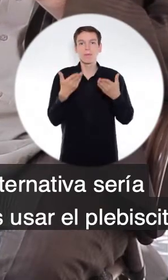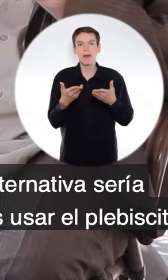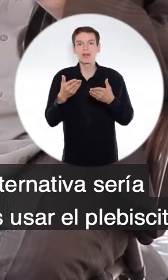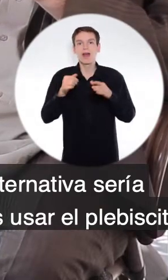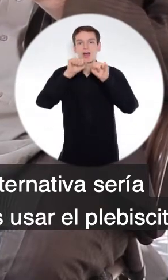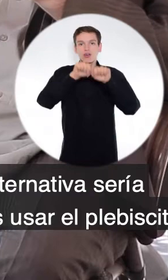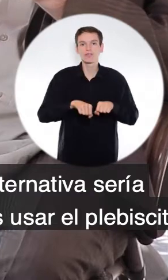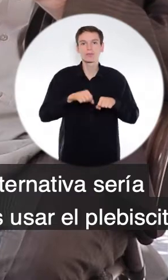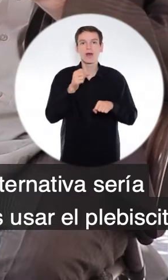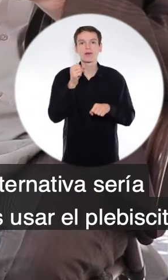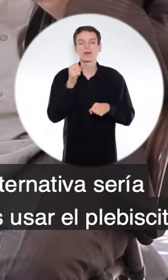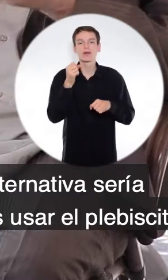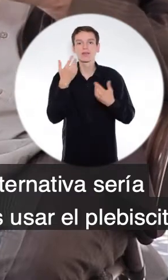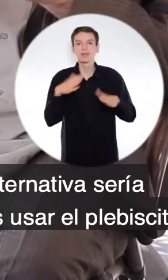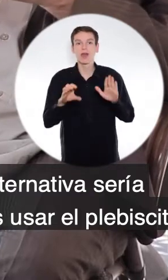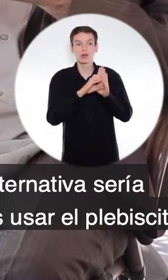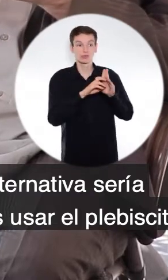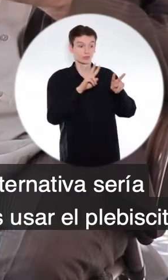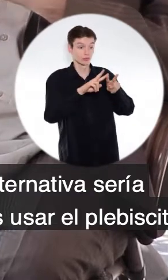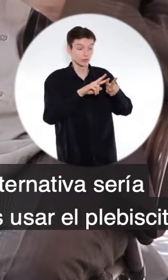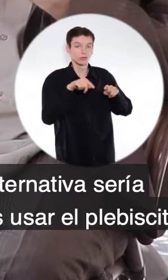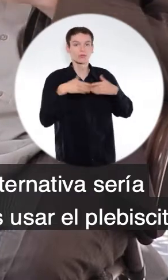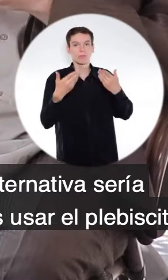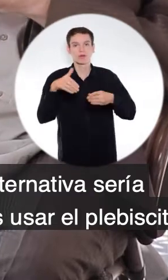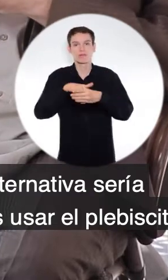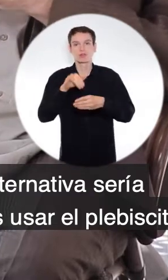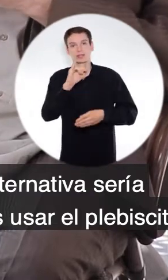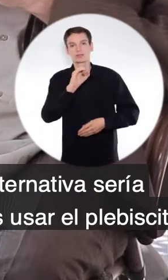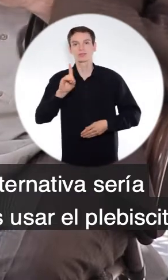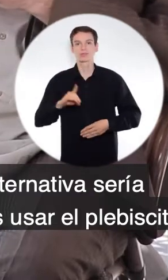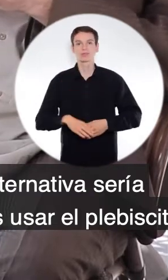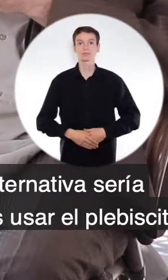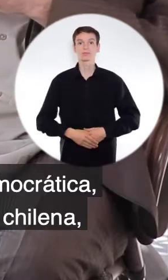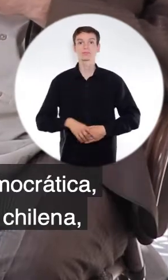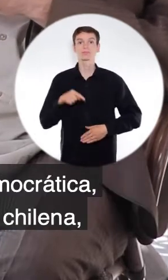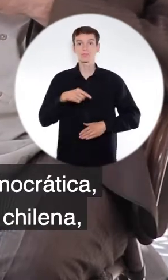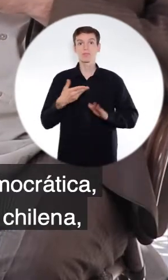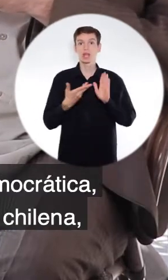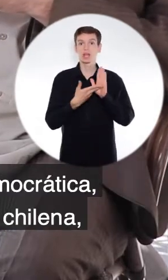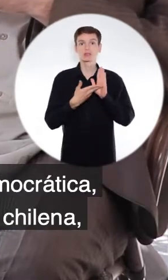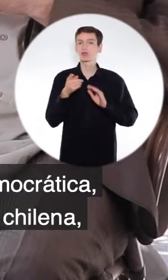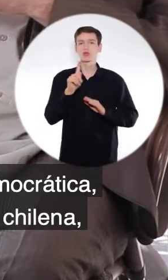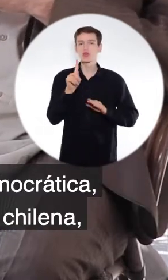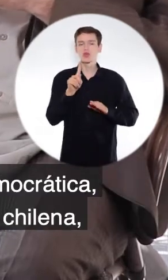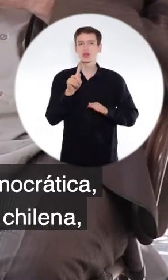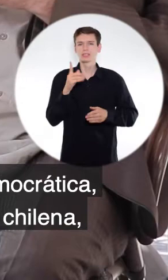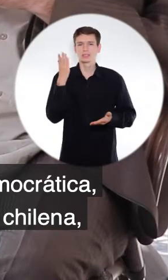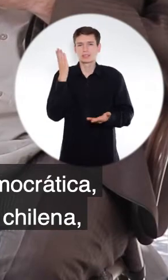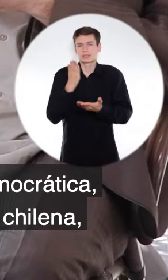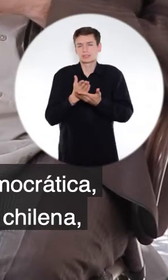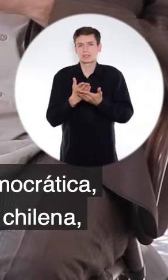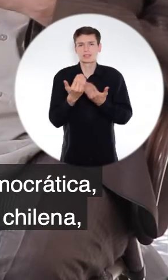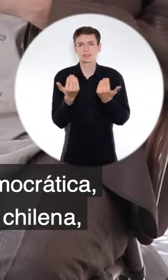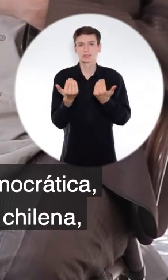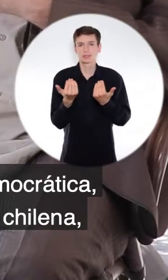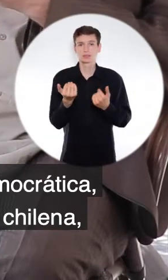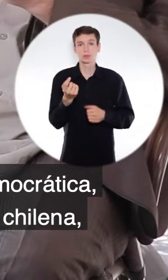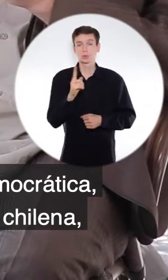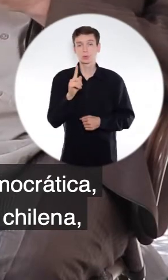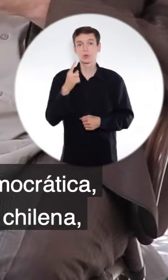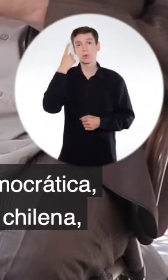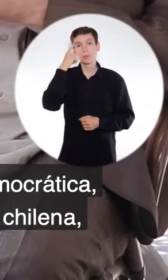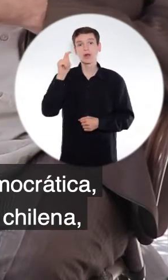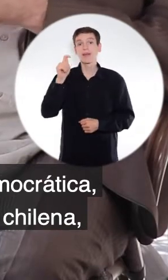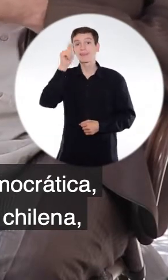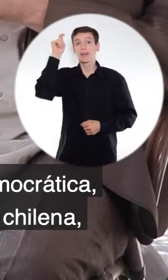referendum just blessing, you know, deciding up or down. And, you know, it's not obviously necessary from a